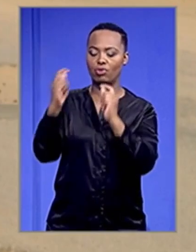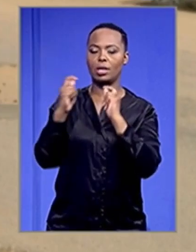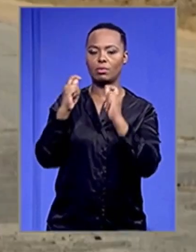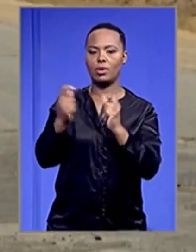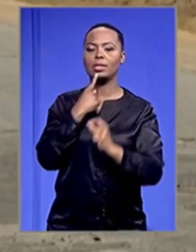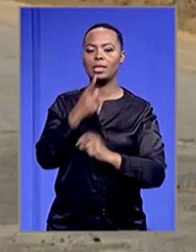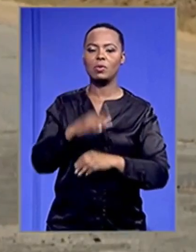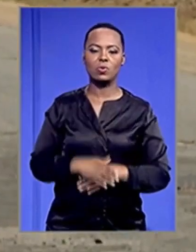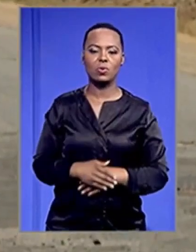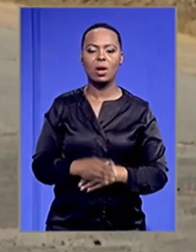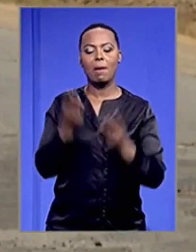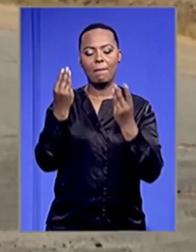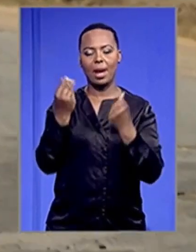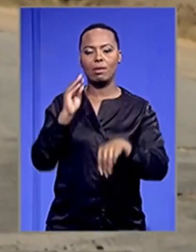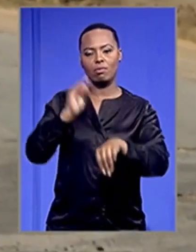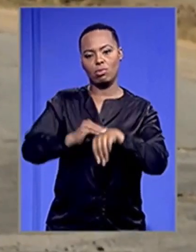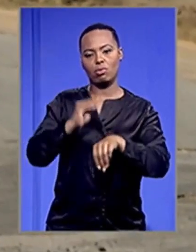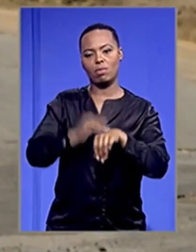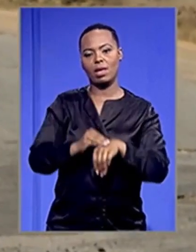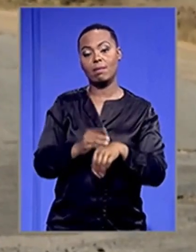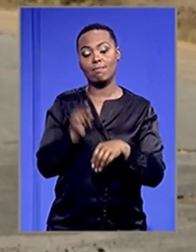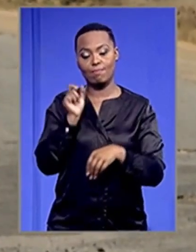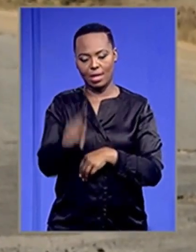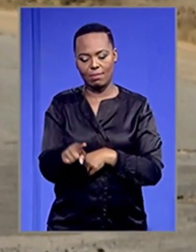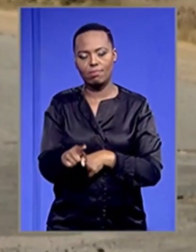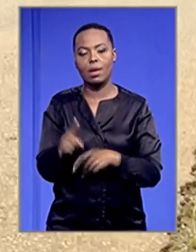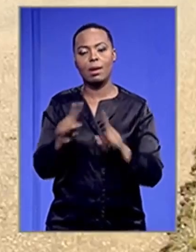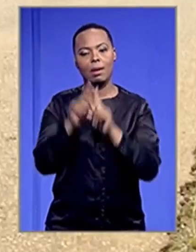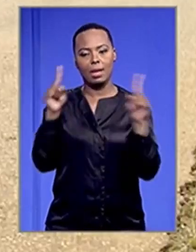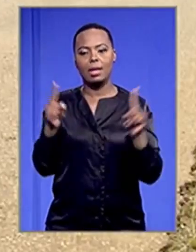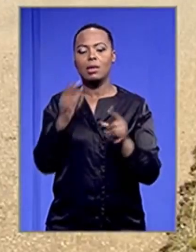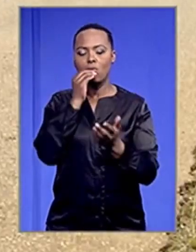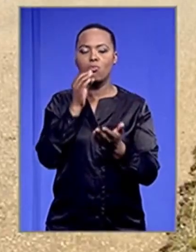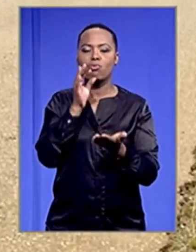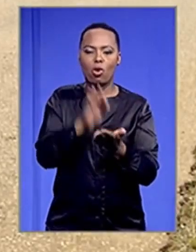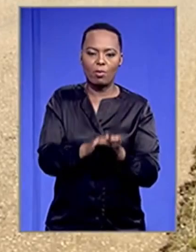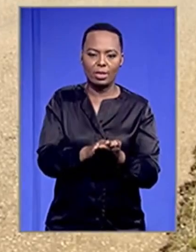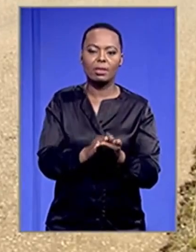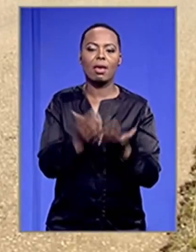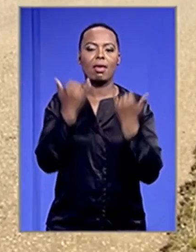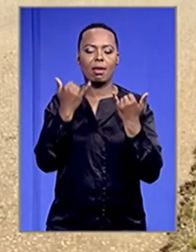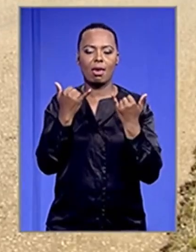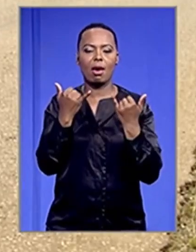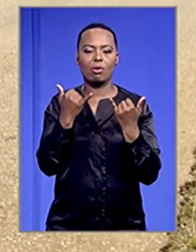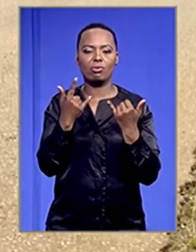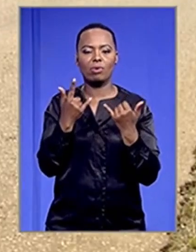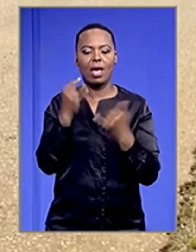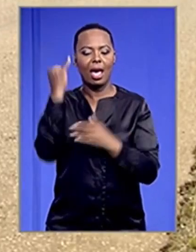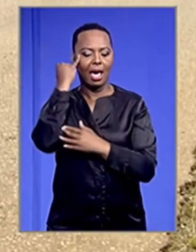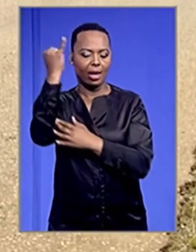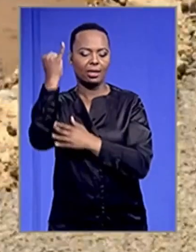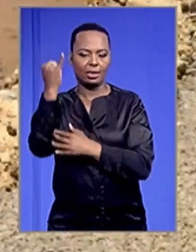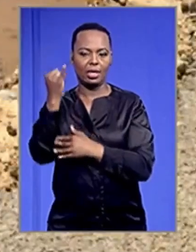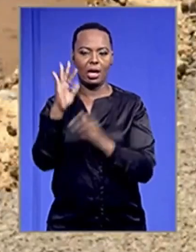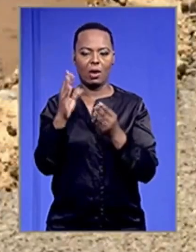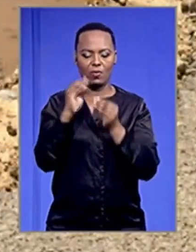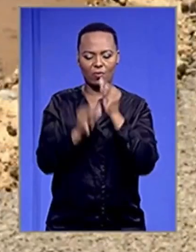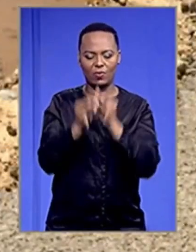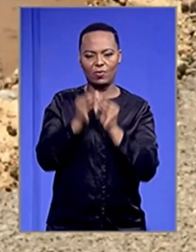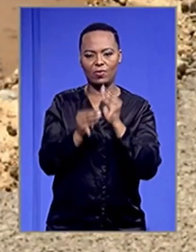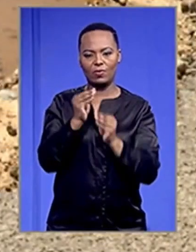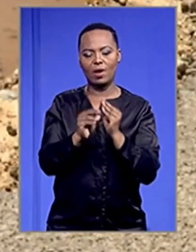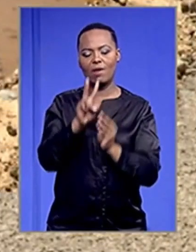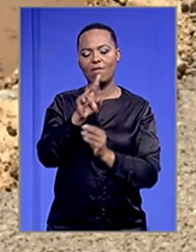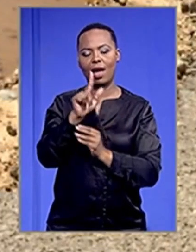le mathata a ditjhelete, empa le itlamme hore le ntse le na le lenaneo la ho kwala dikoti le bitswang